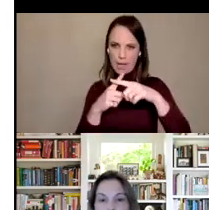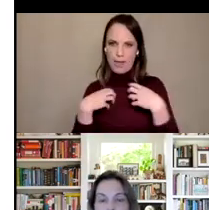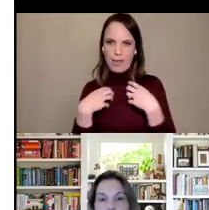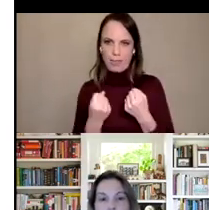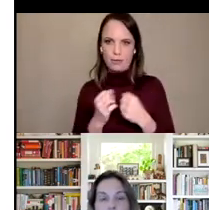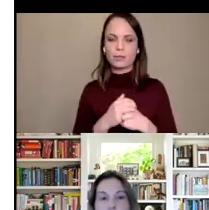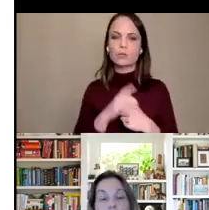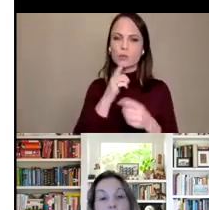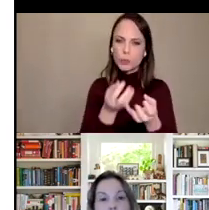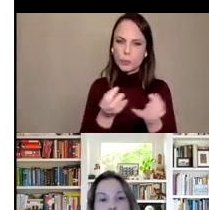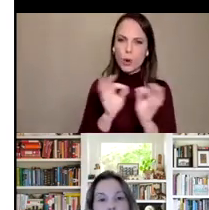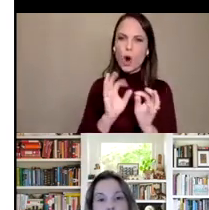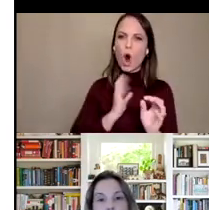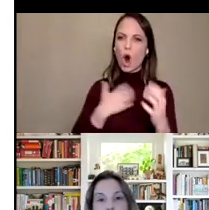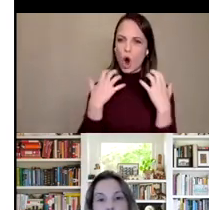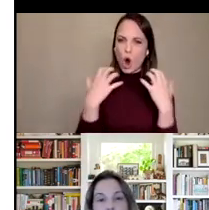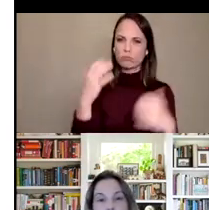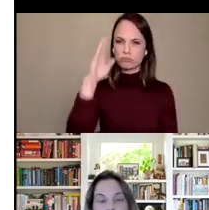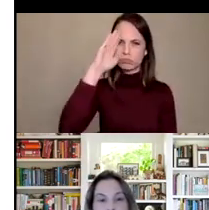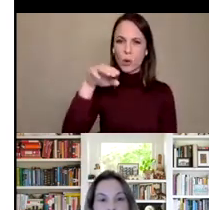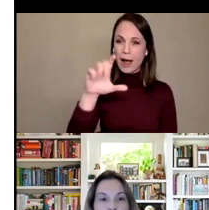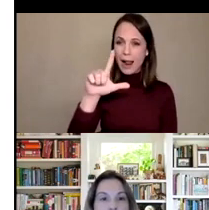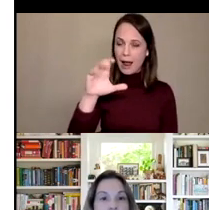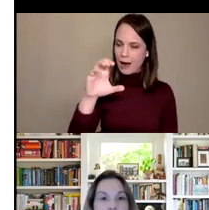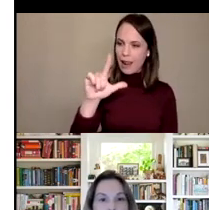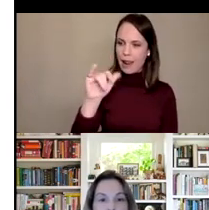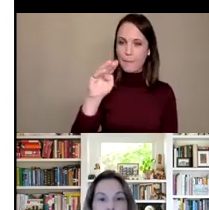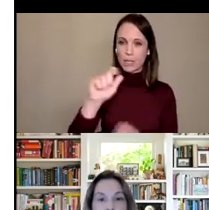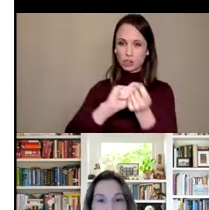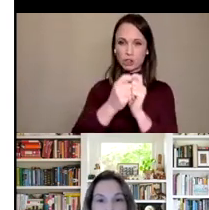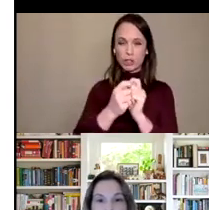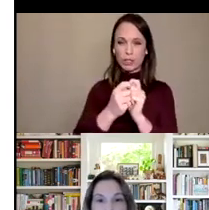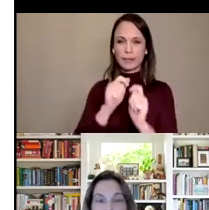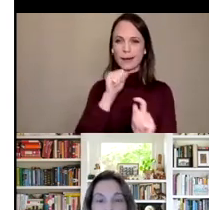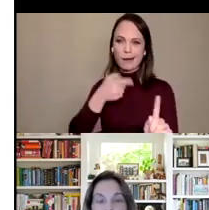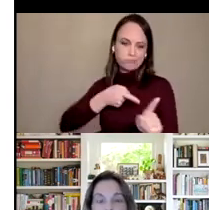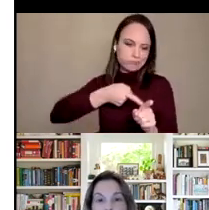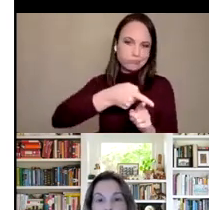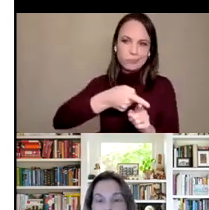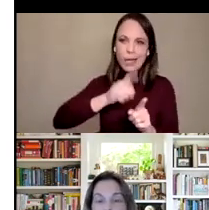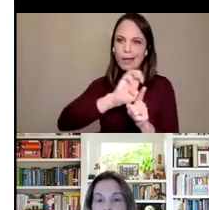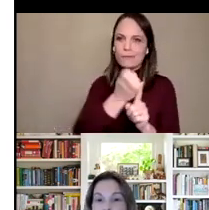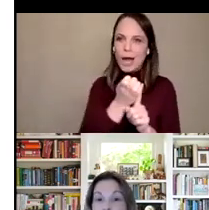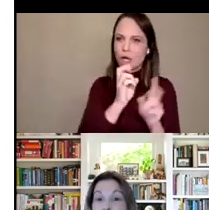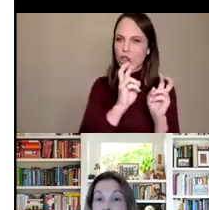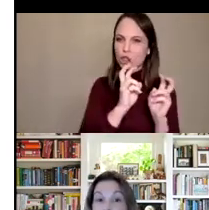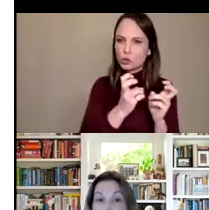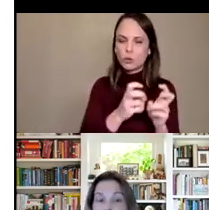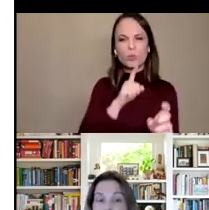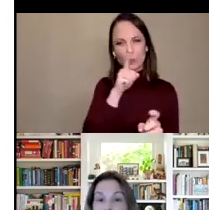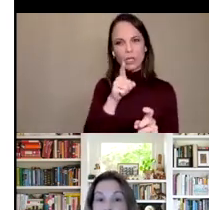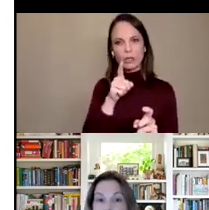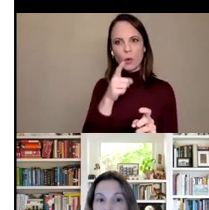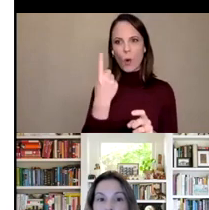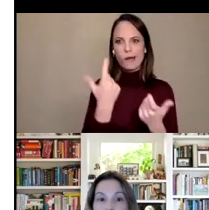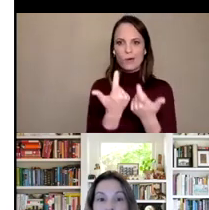important for our audience to know that climate change is not solely an environmental issue. Climate change is really one of